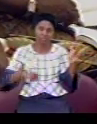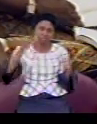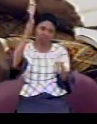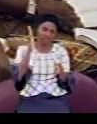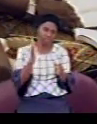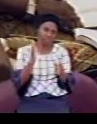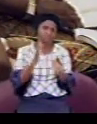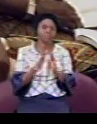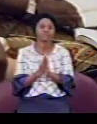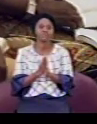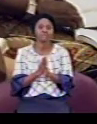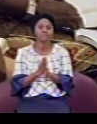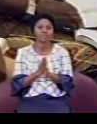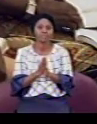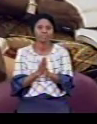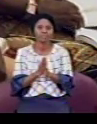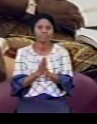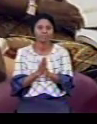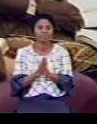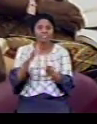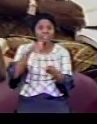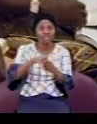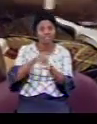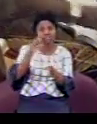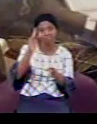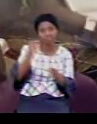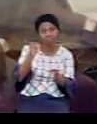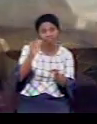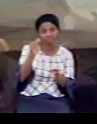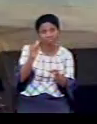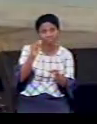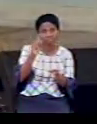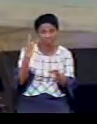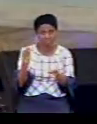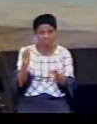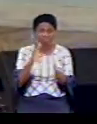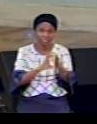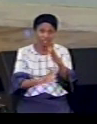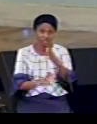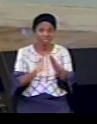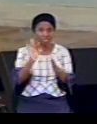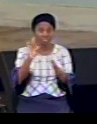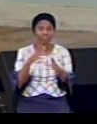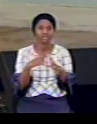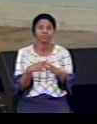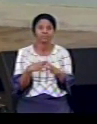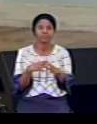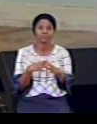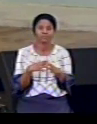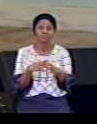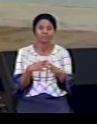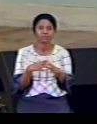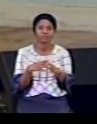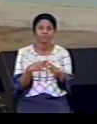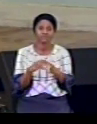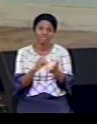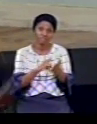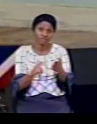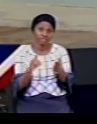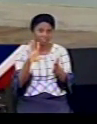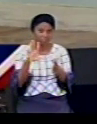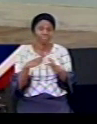God. Look at Matthew chapter 8, reading from verse